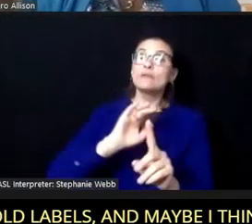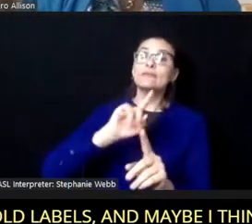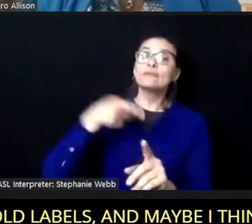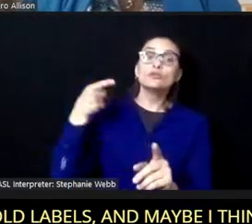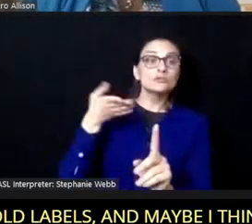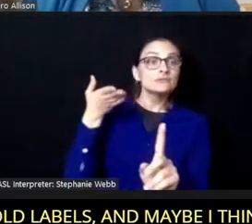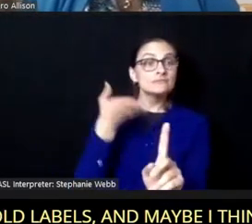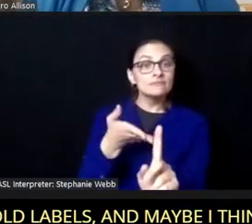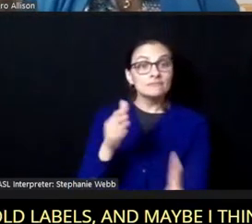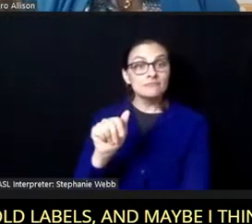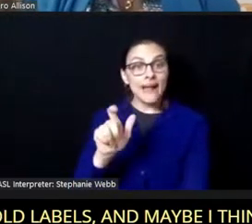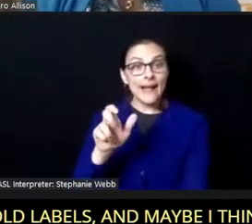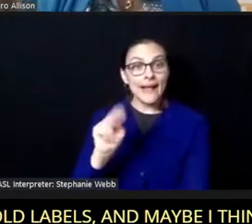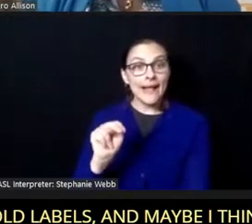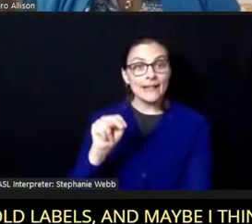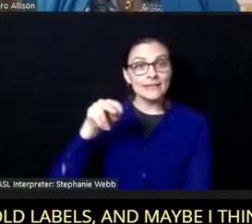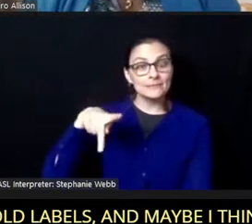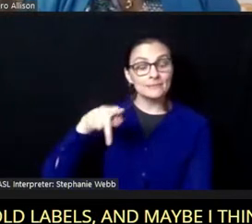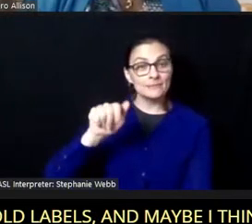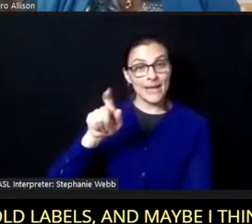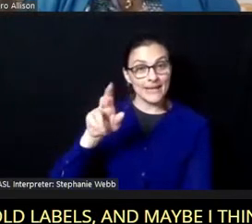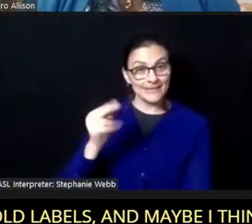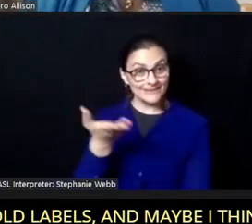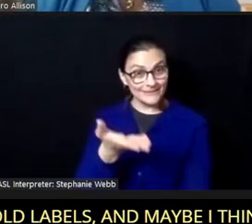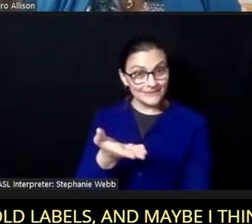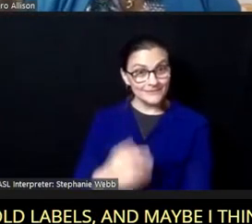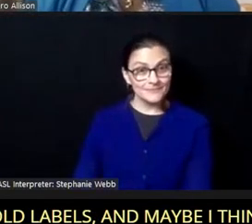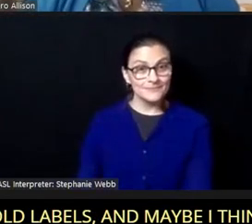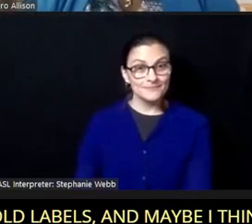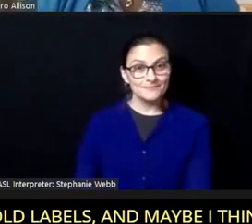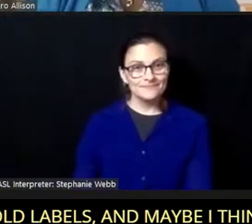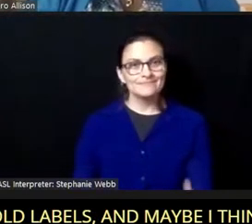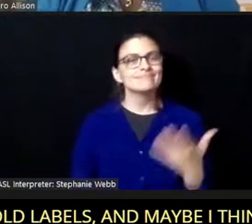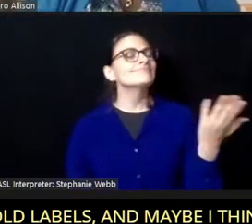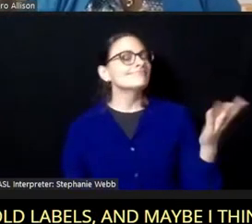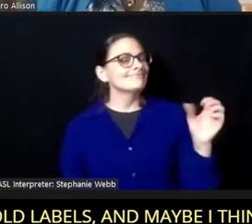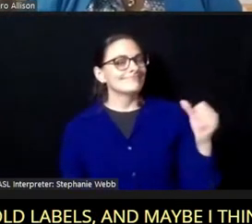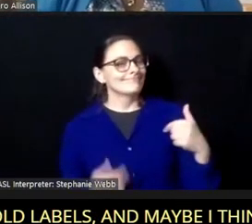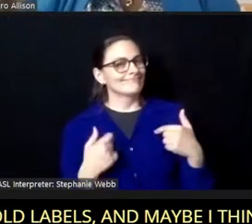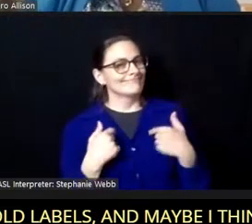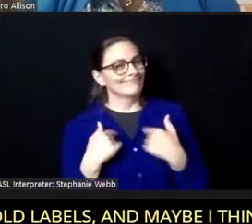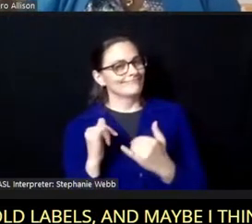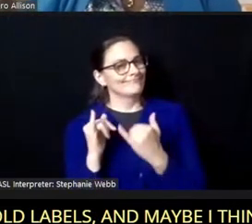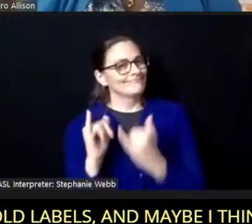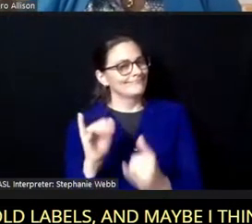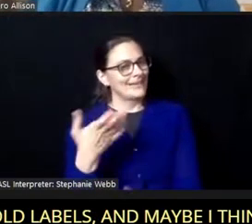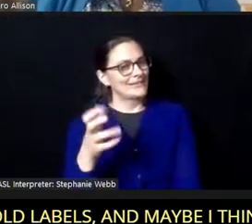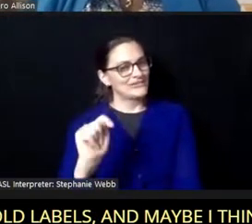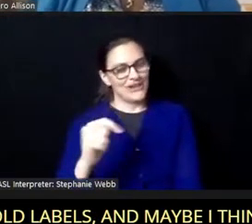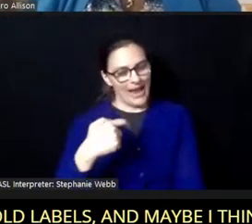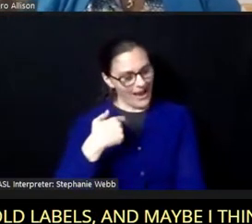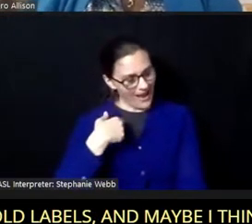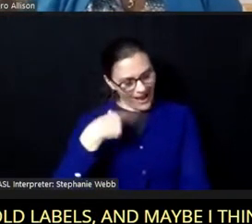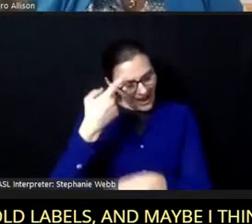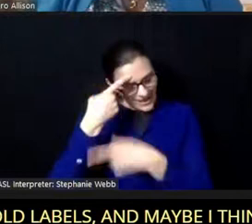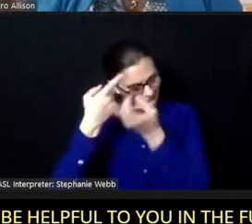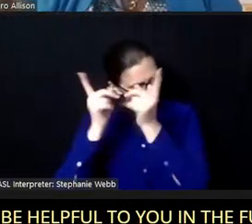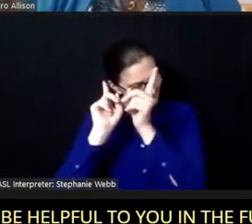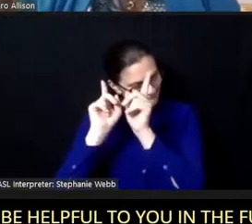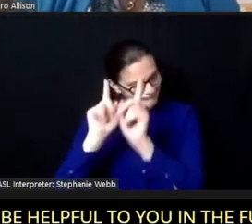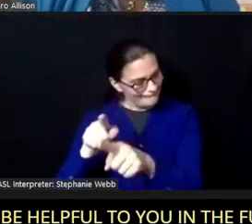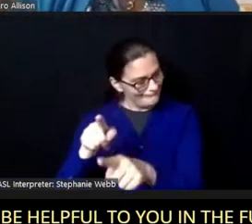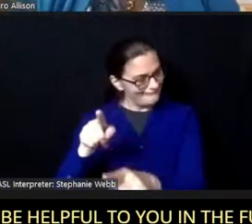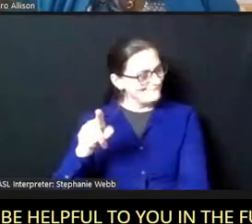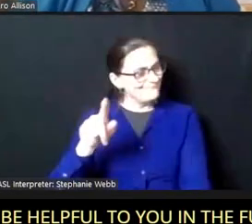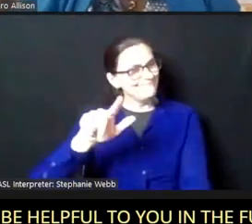Like Chet, in fact, I went right down 100% down the line with what he said. And we hadn't even talked before this about